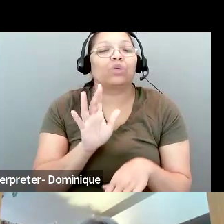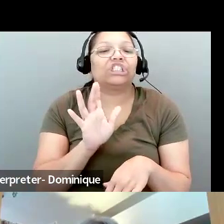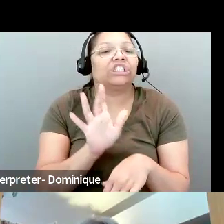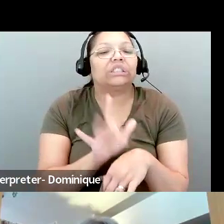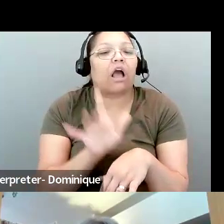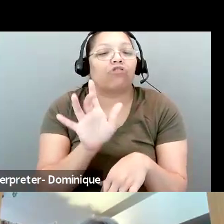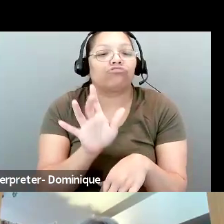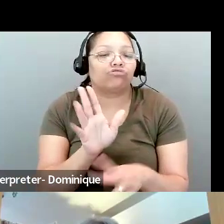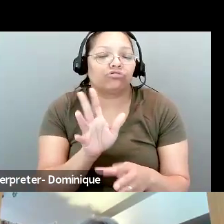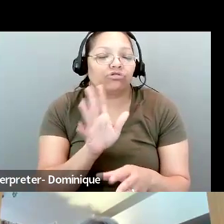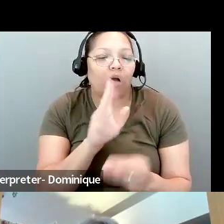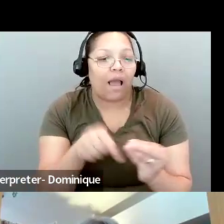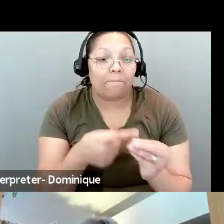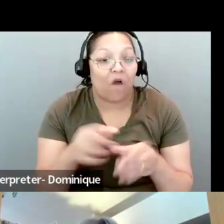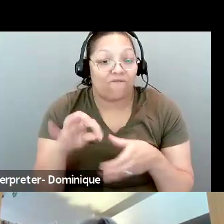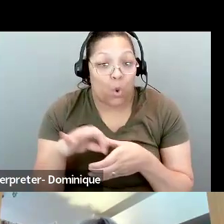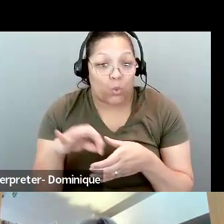doing any voting